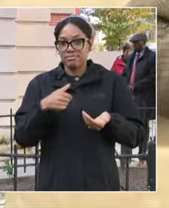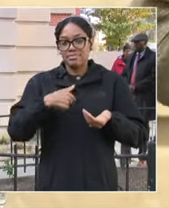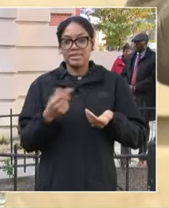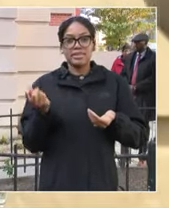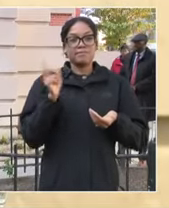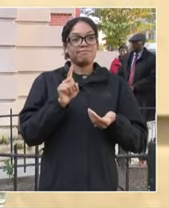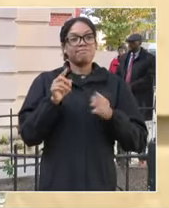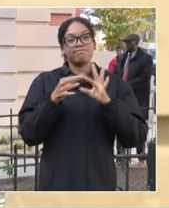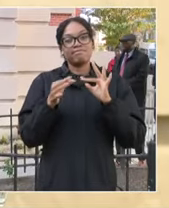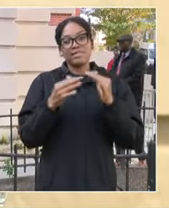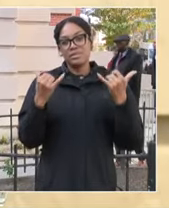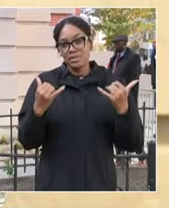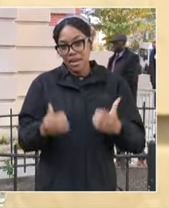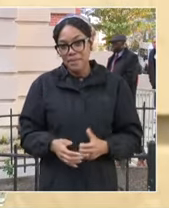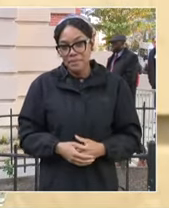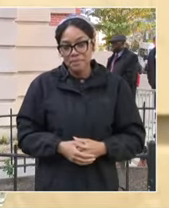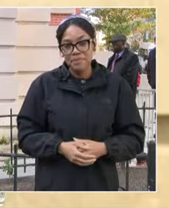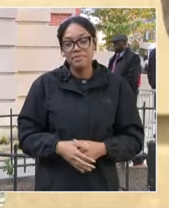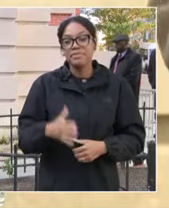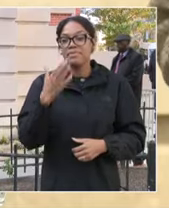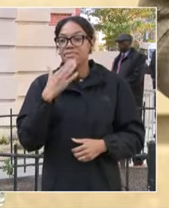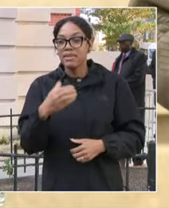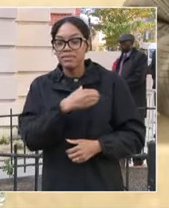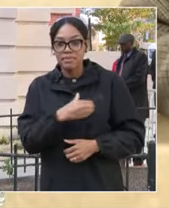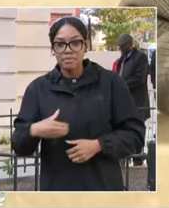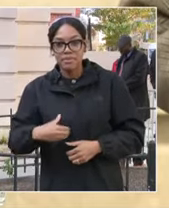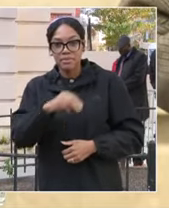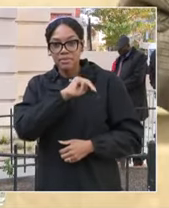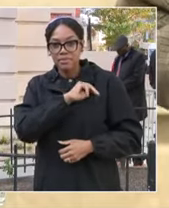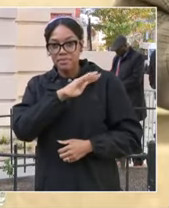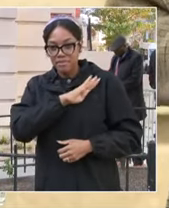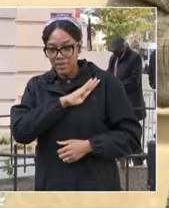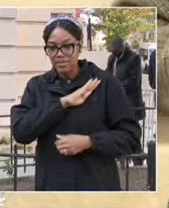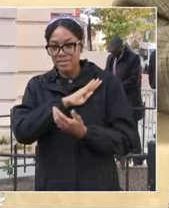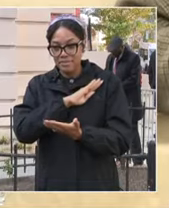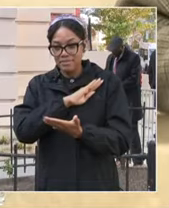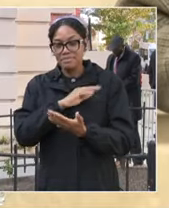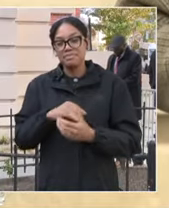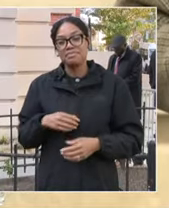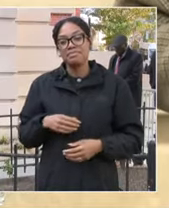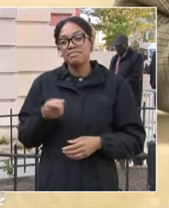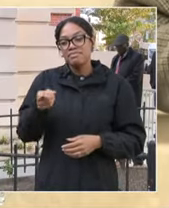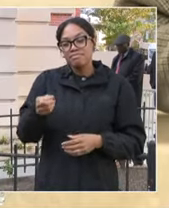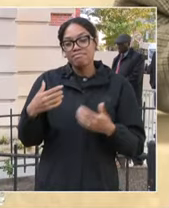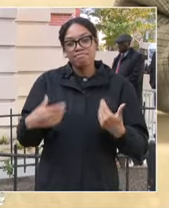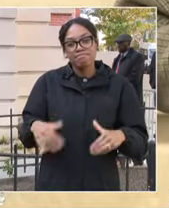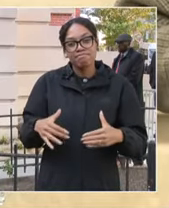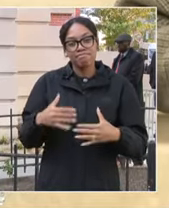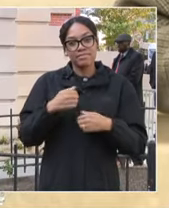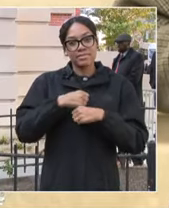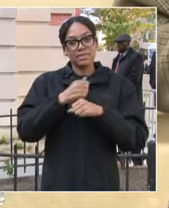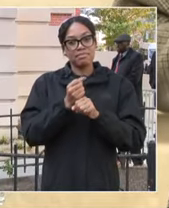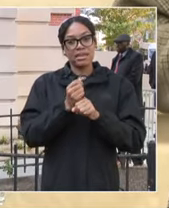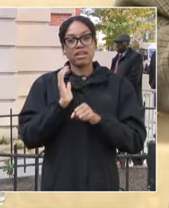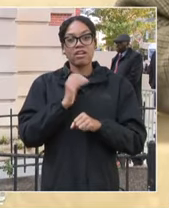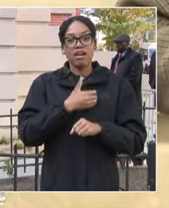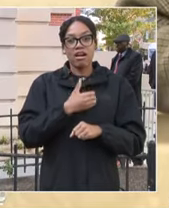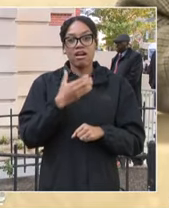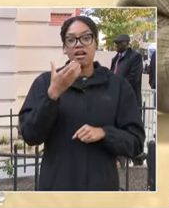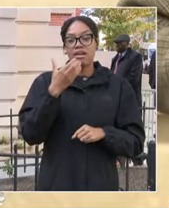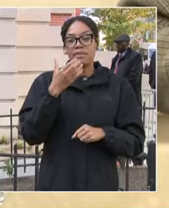speak today. And thank you, Mayor Bowser, for making the shelter hotline a